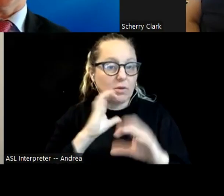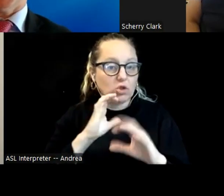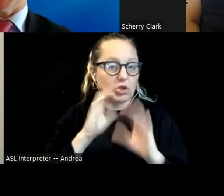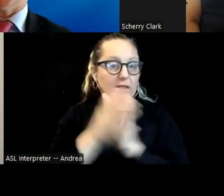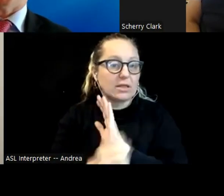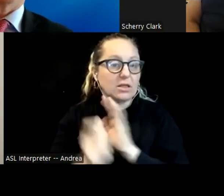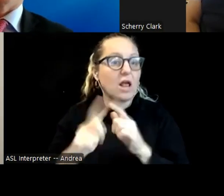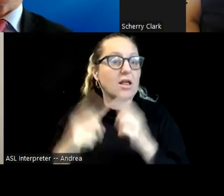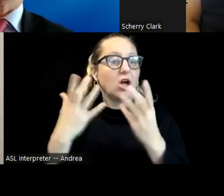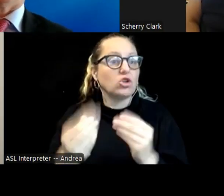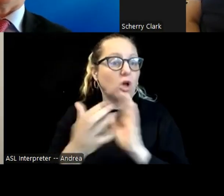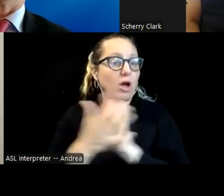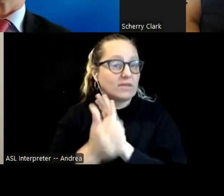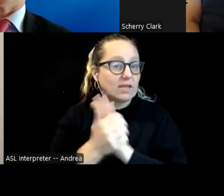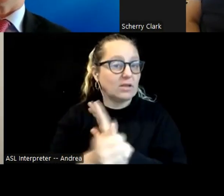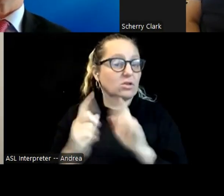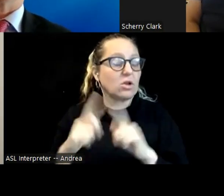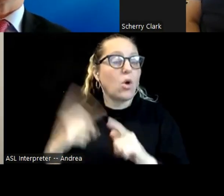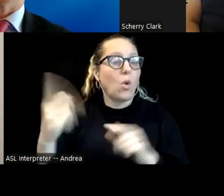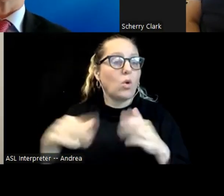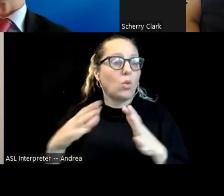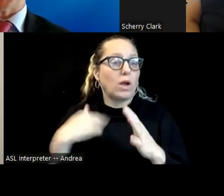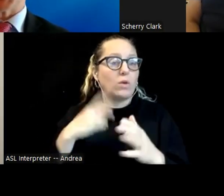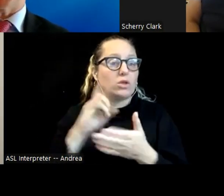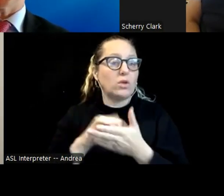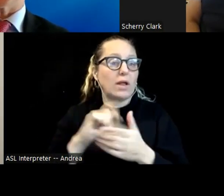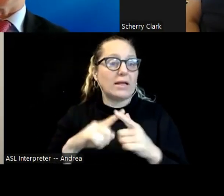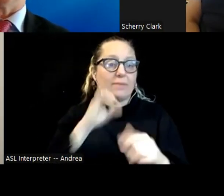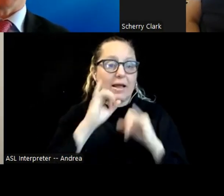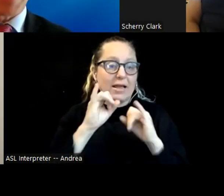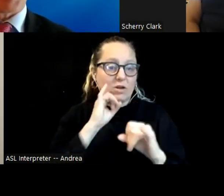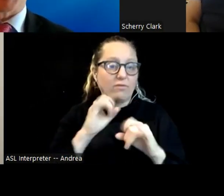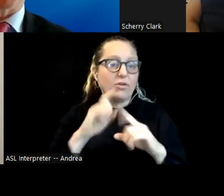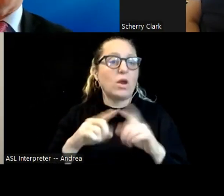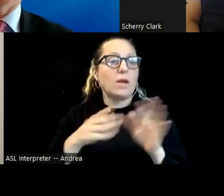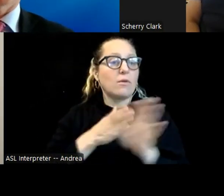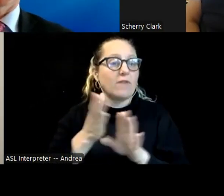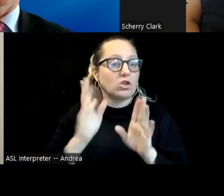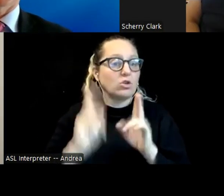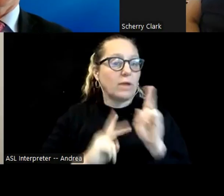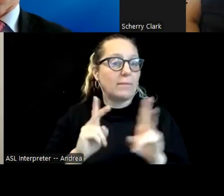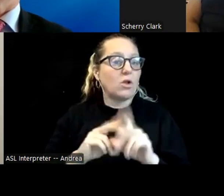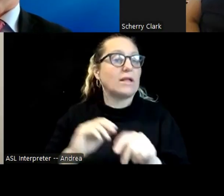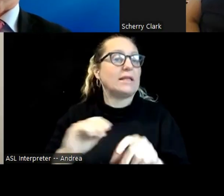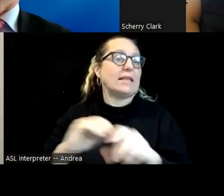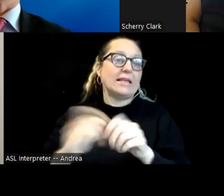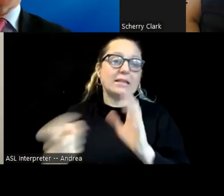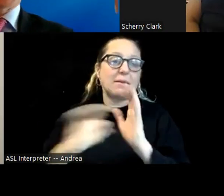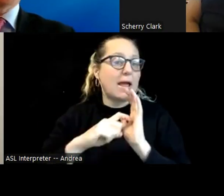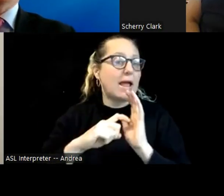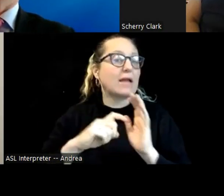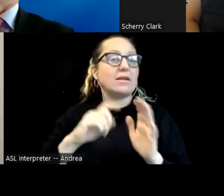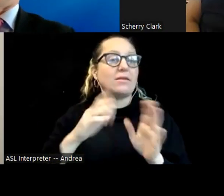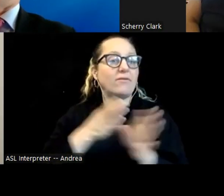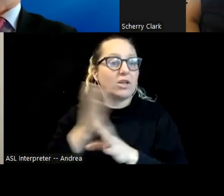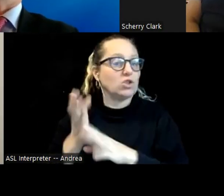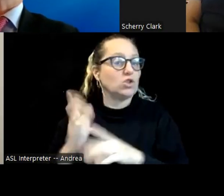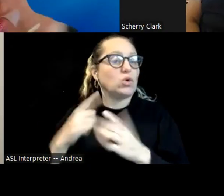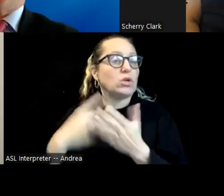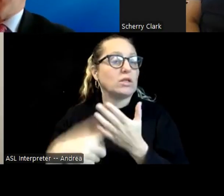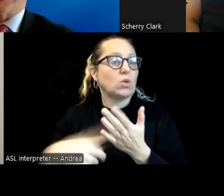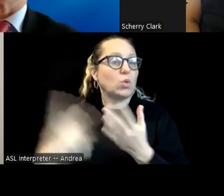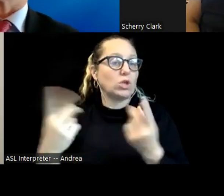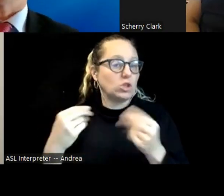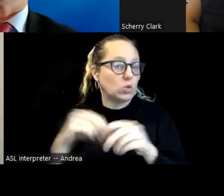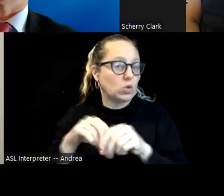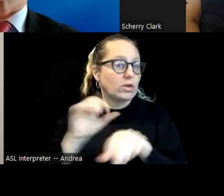skills. And one way we do that is by interviewing professionals in in-demand fields to discuss what they do in their job and